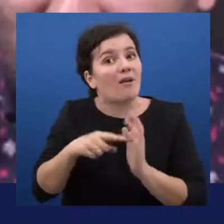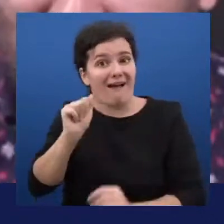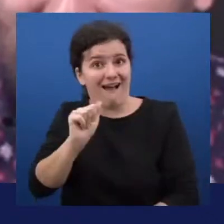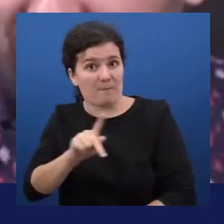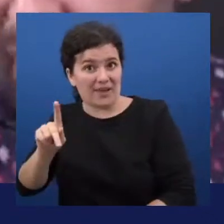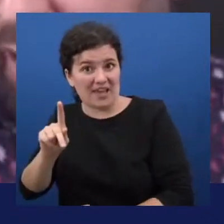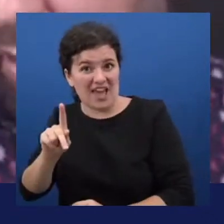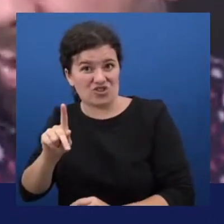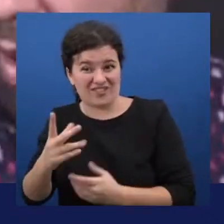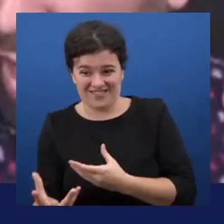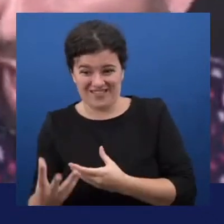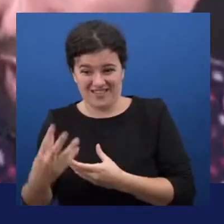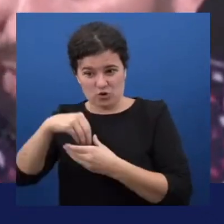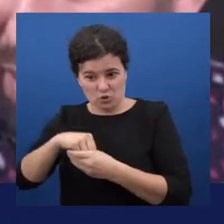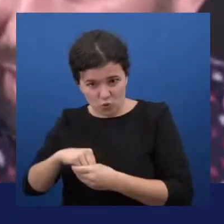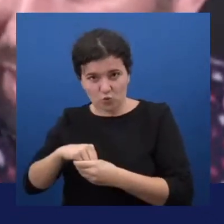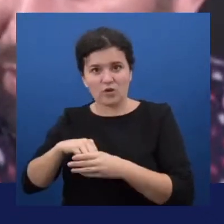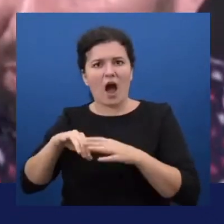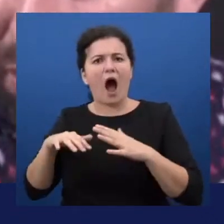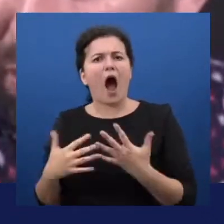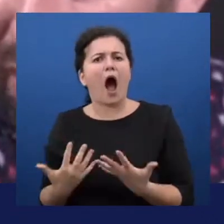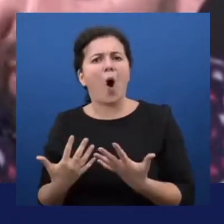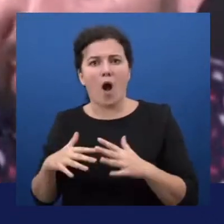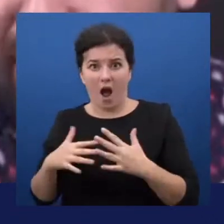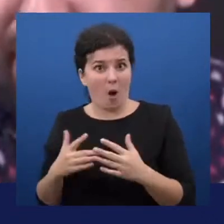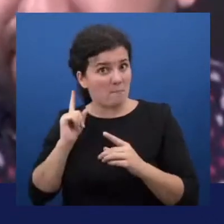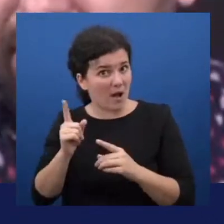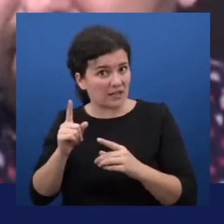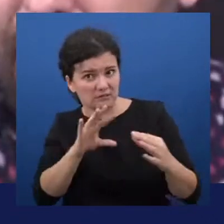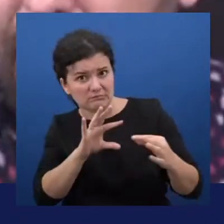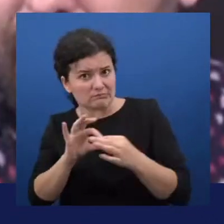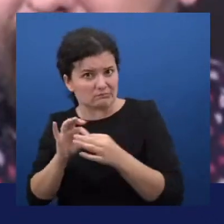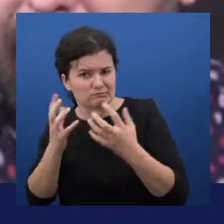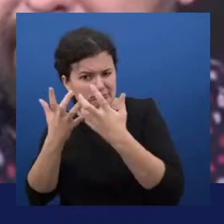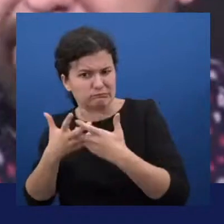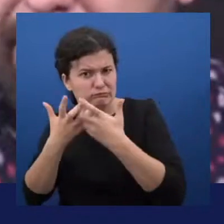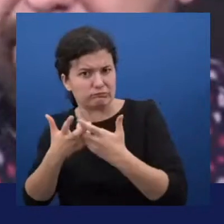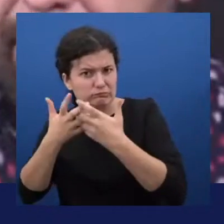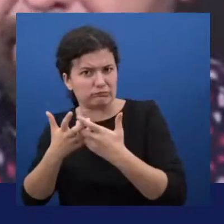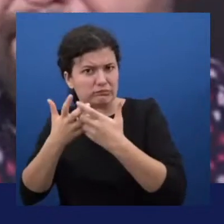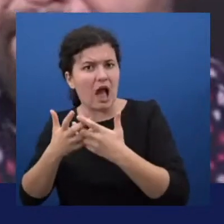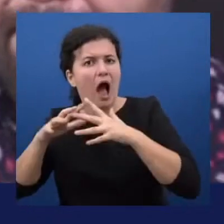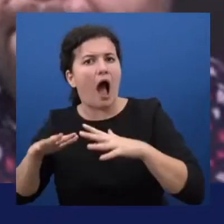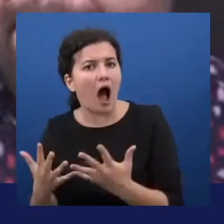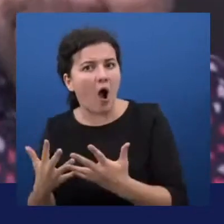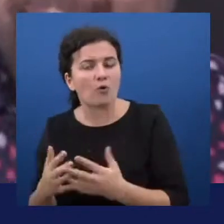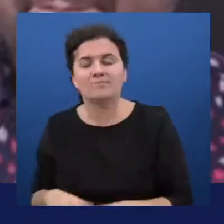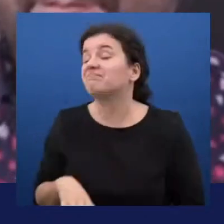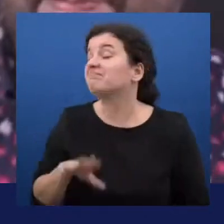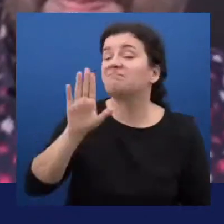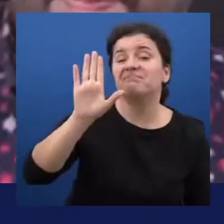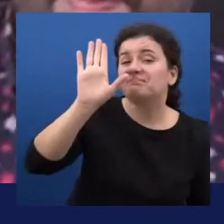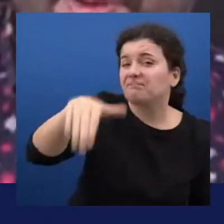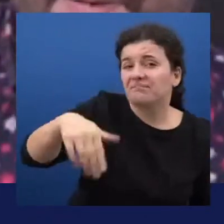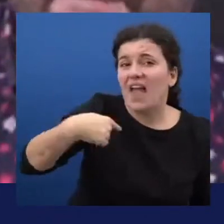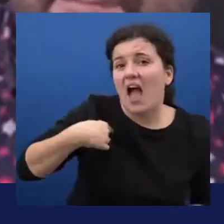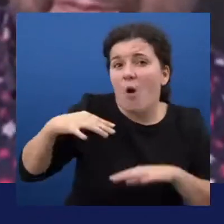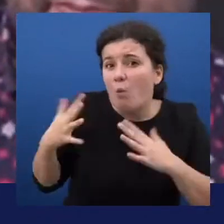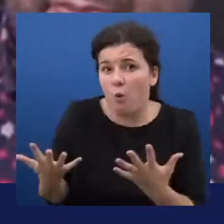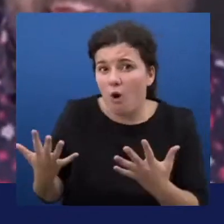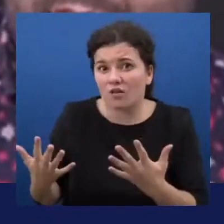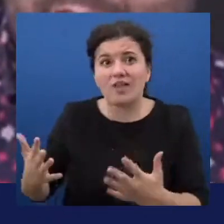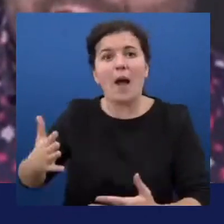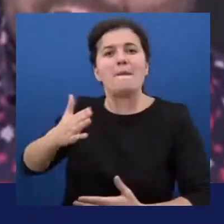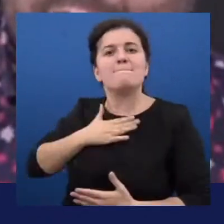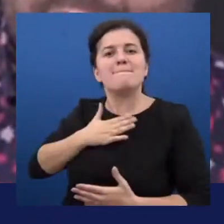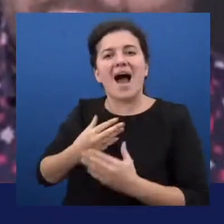you have to do to make it work now. Well, not so many. And to set it up, the only extra thing I did was creating the resource. So